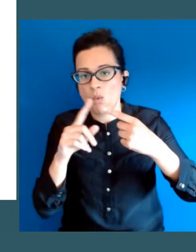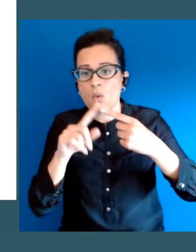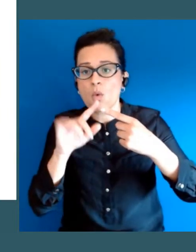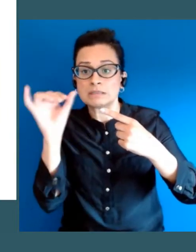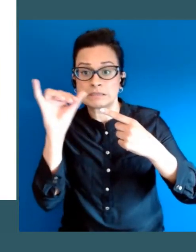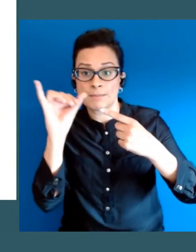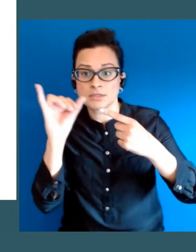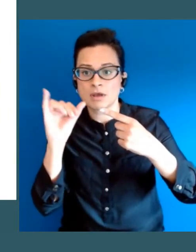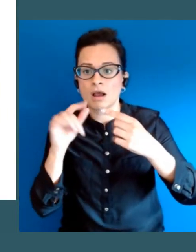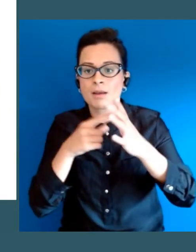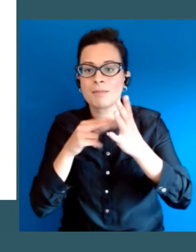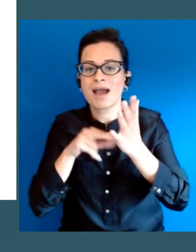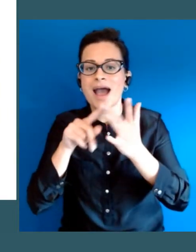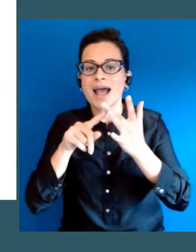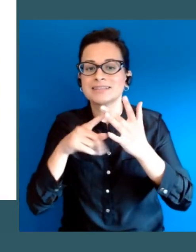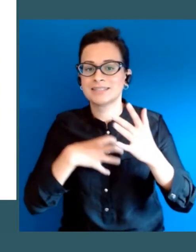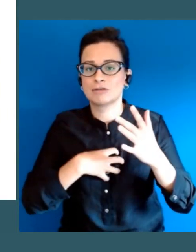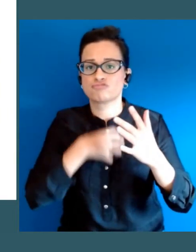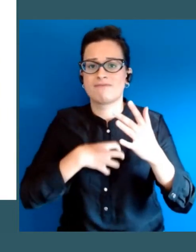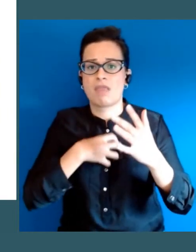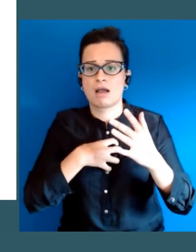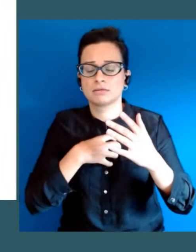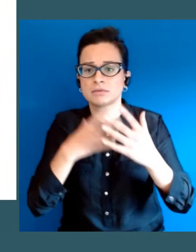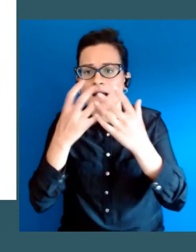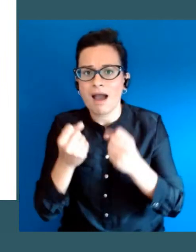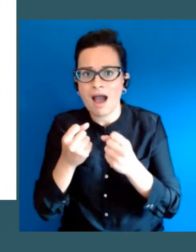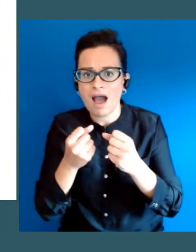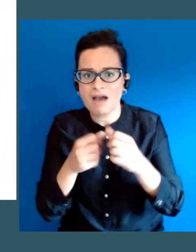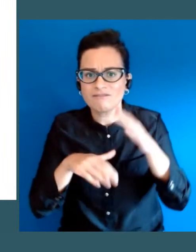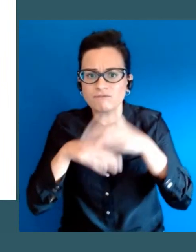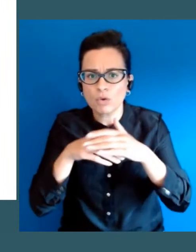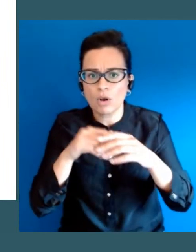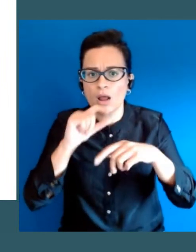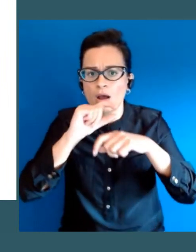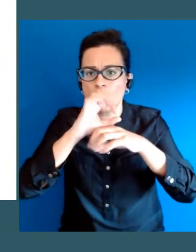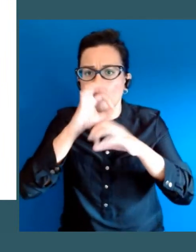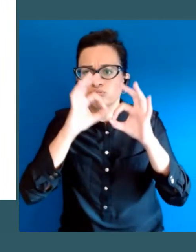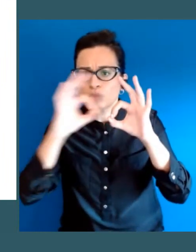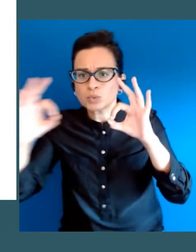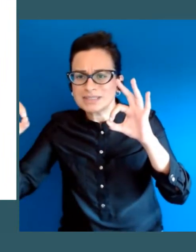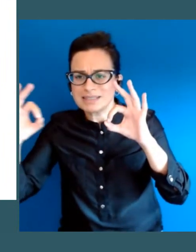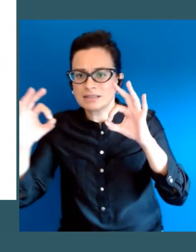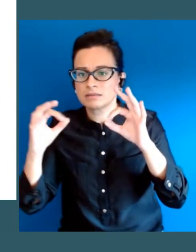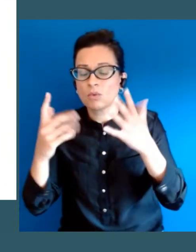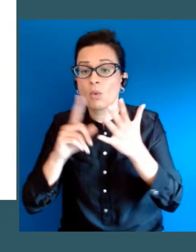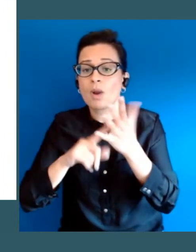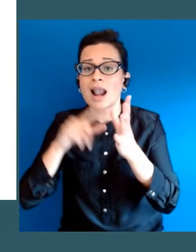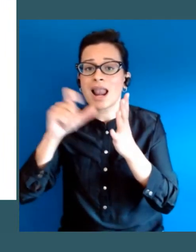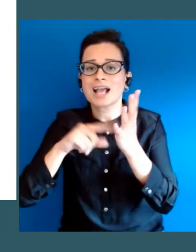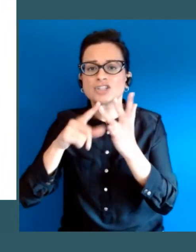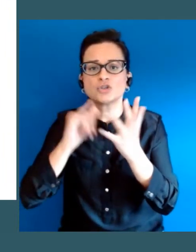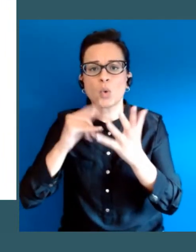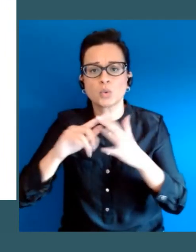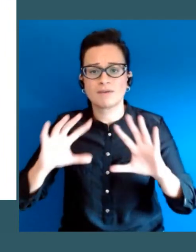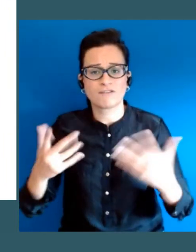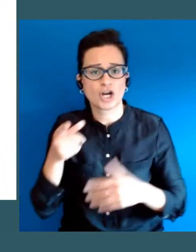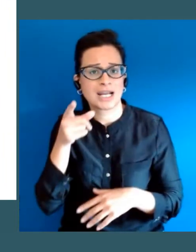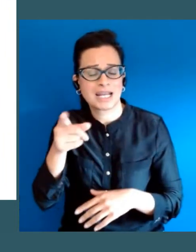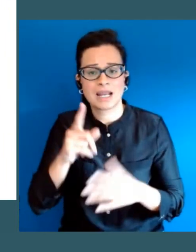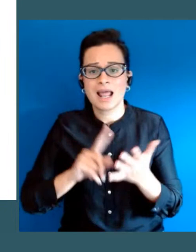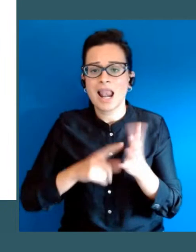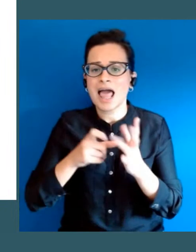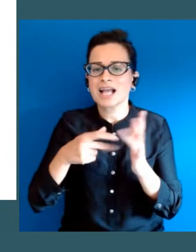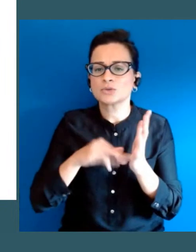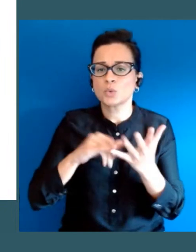anti-reflux formula will have whole milk protein as well as lactose-free formula as well. So lactose is to do with the sugar in milk and not the